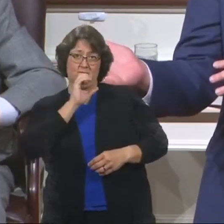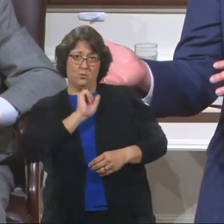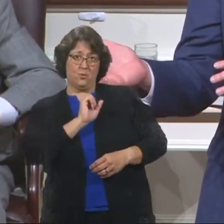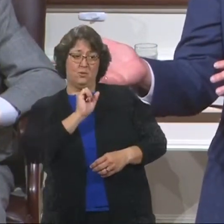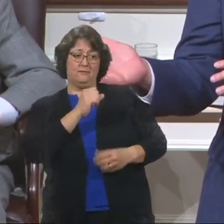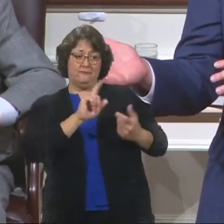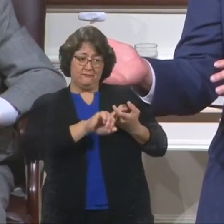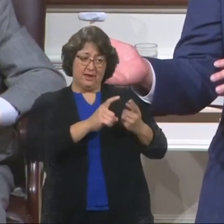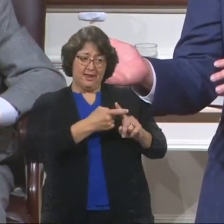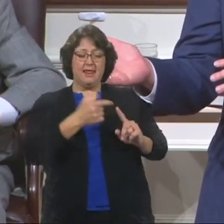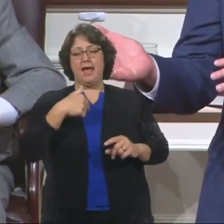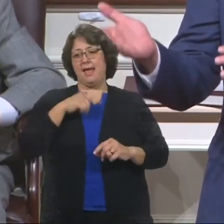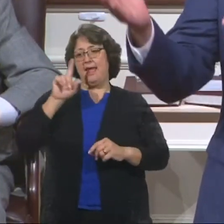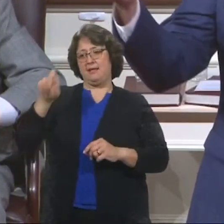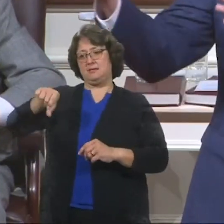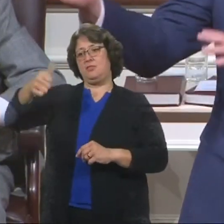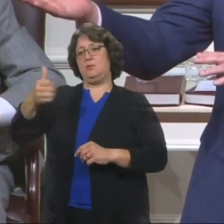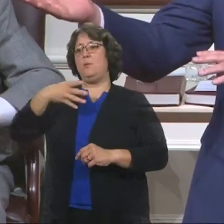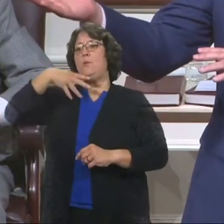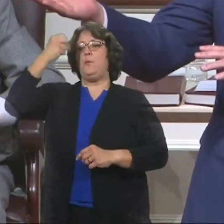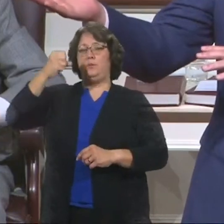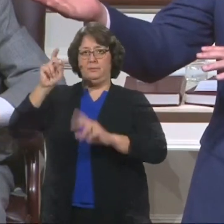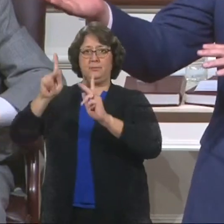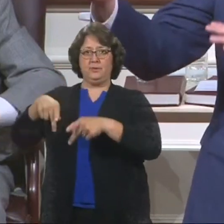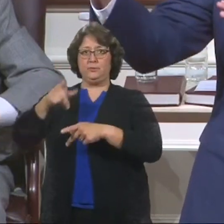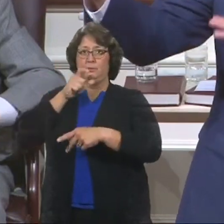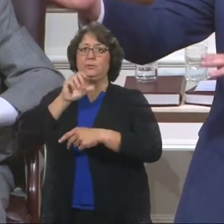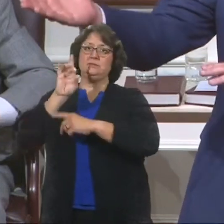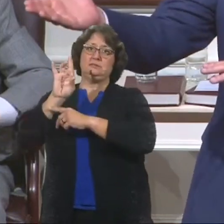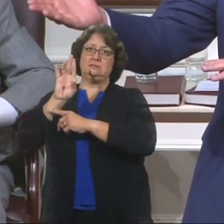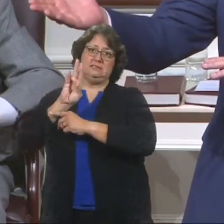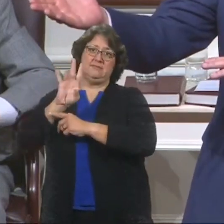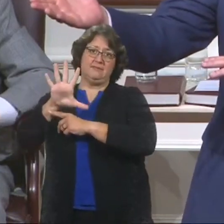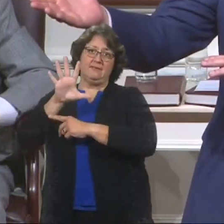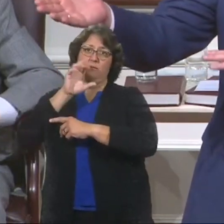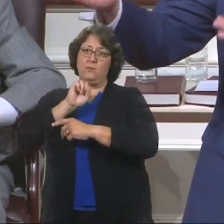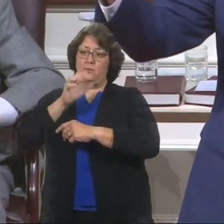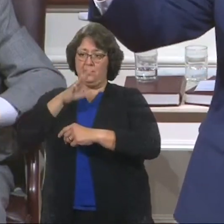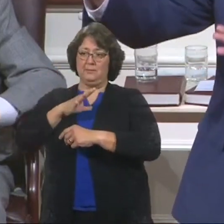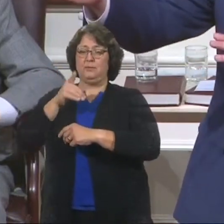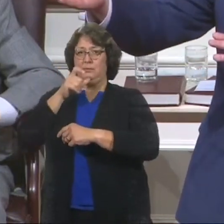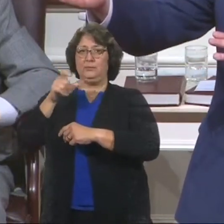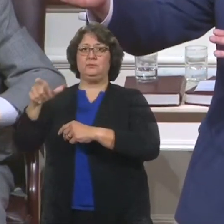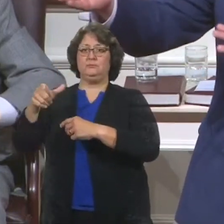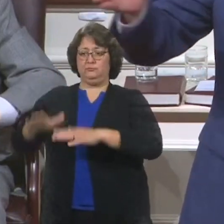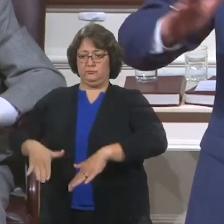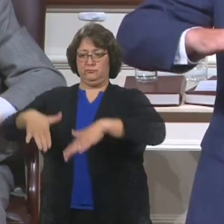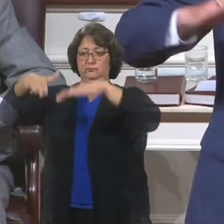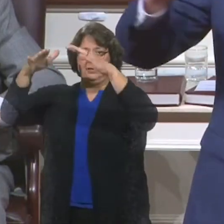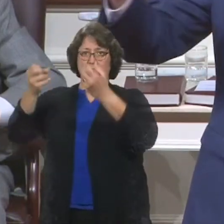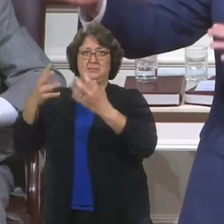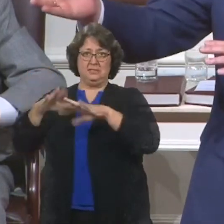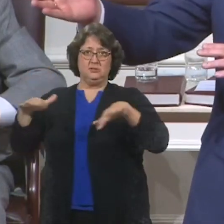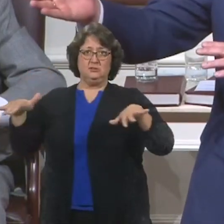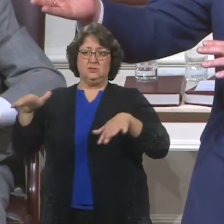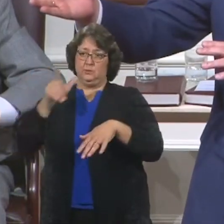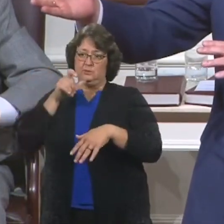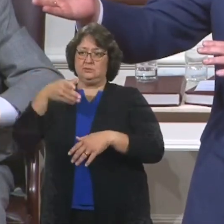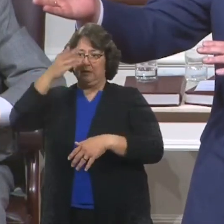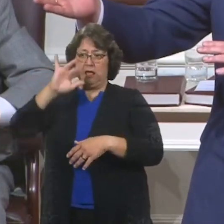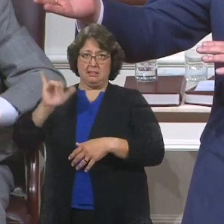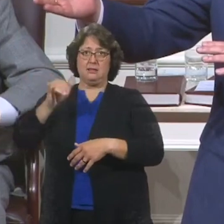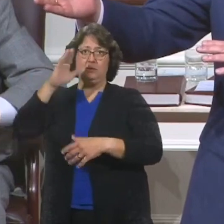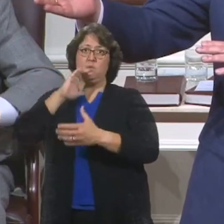here. A 75-year-old mother who's raised multiple children, who's been a good godly wife. You might want to get over there and talk to